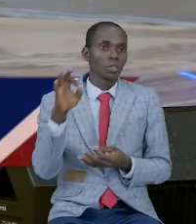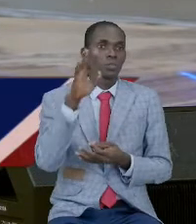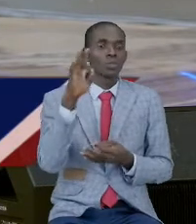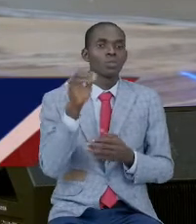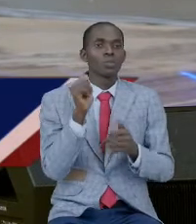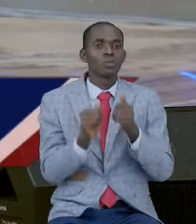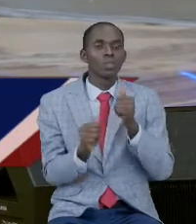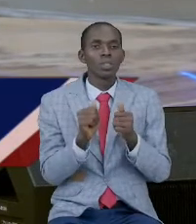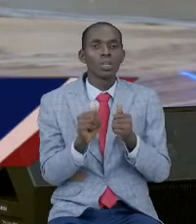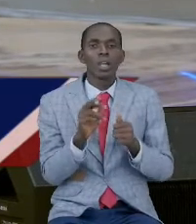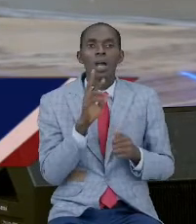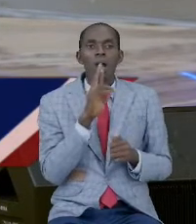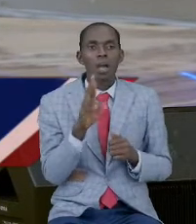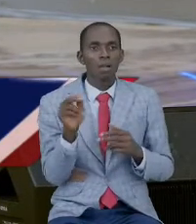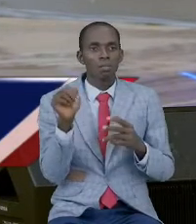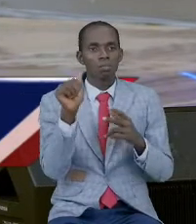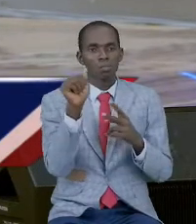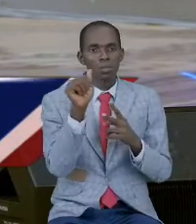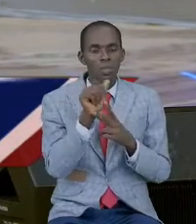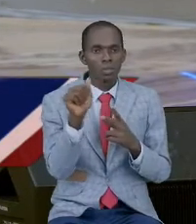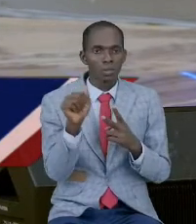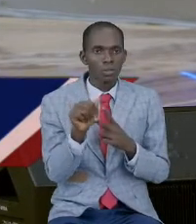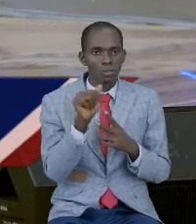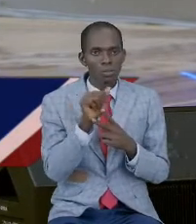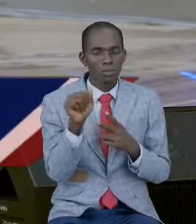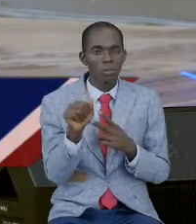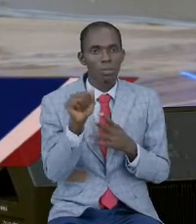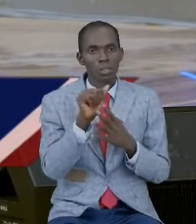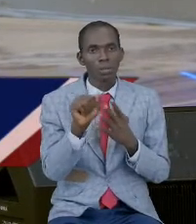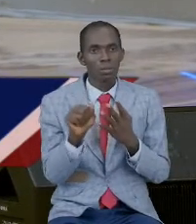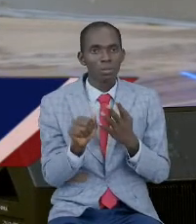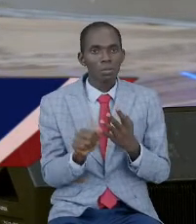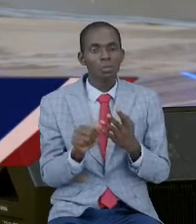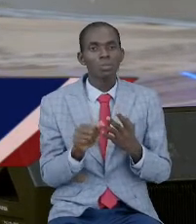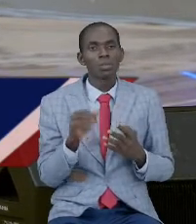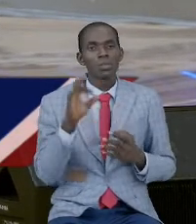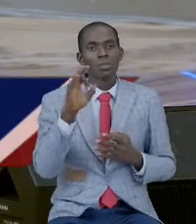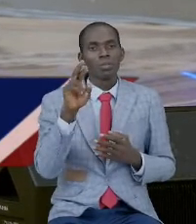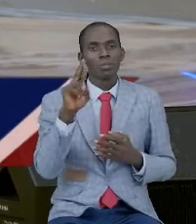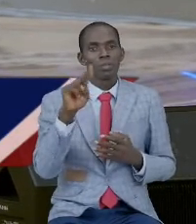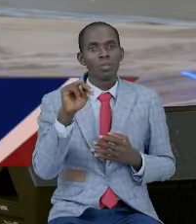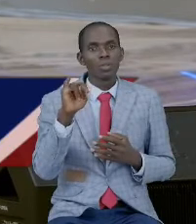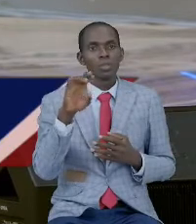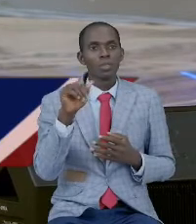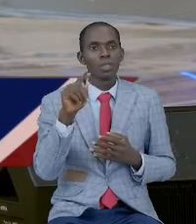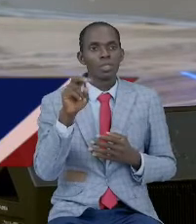are adultery, fornication, uncleanness,